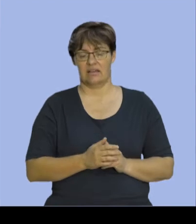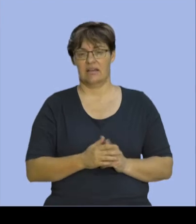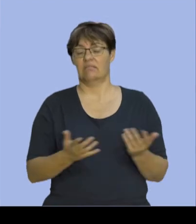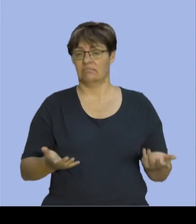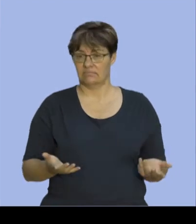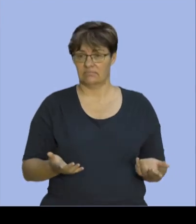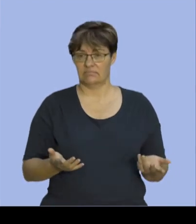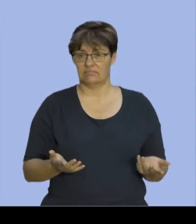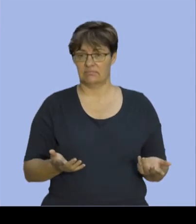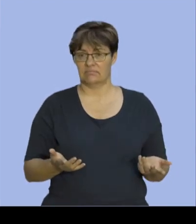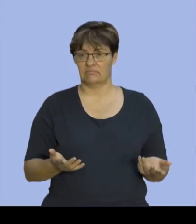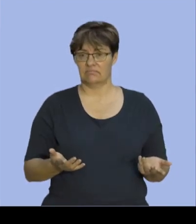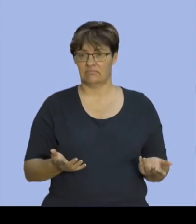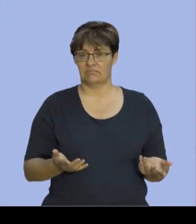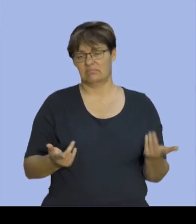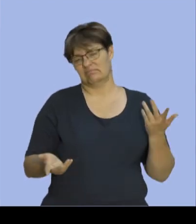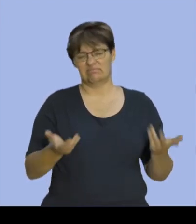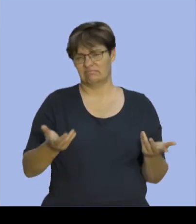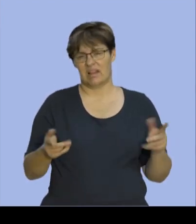is actually going to be